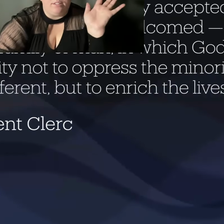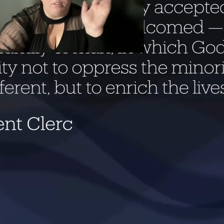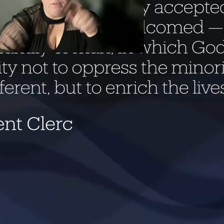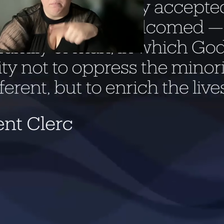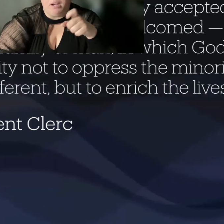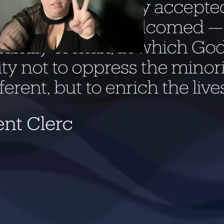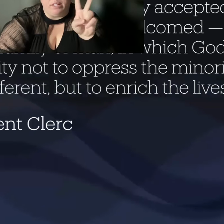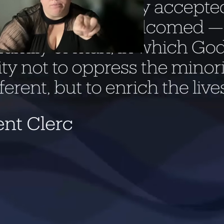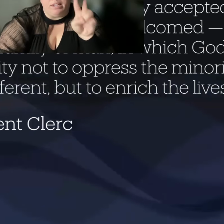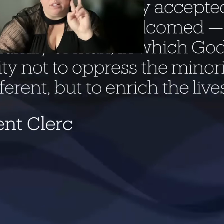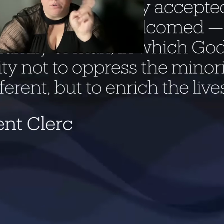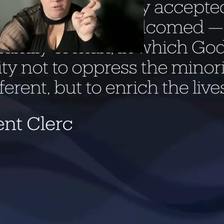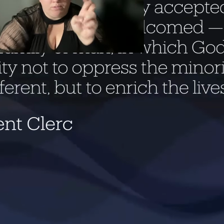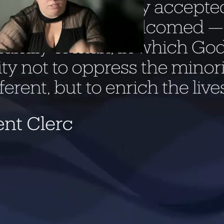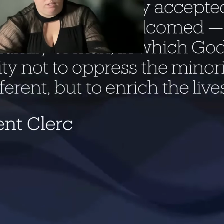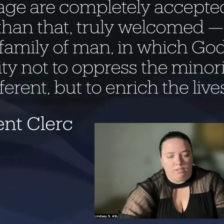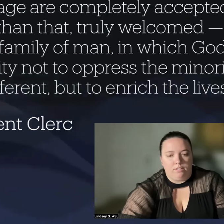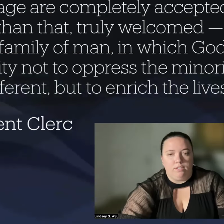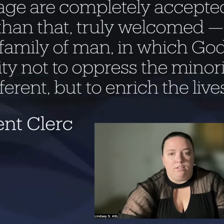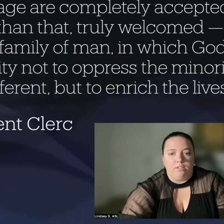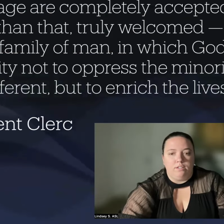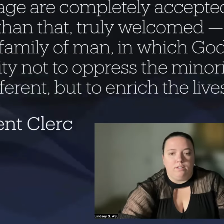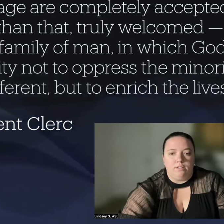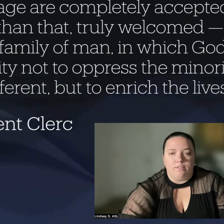that's it. So if you want to pause and read the little quote.